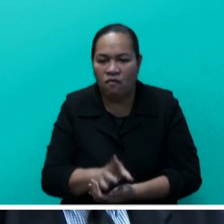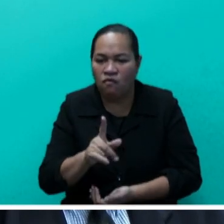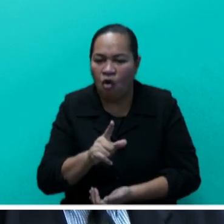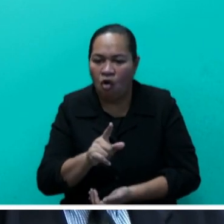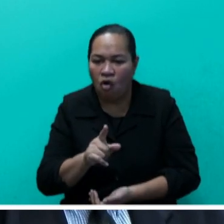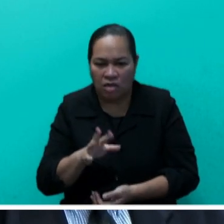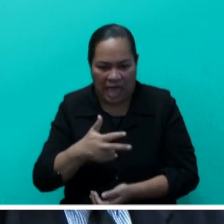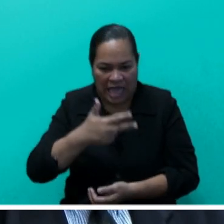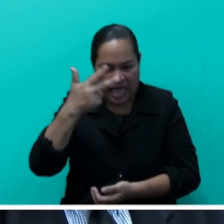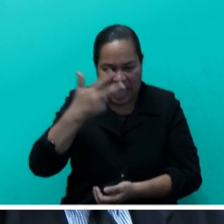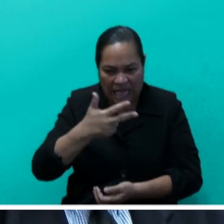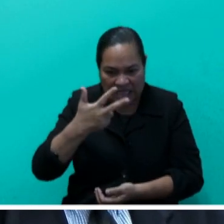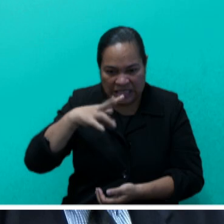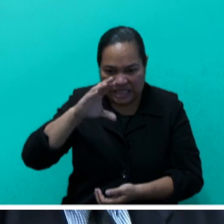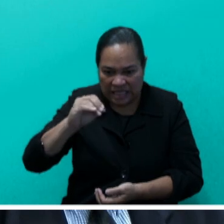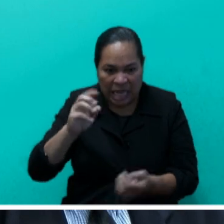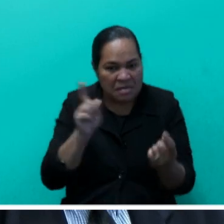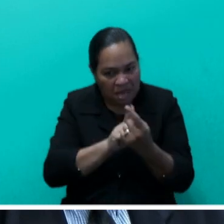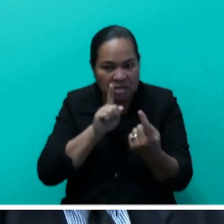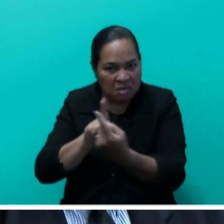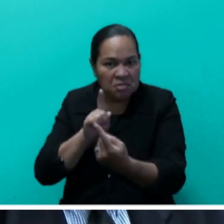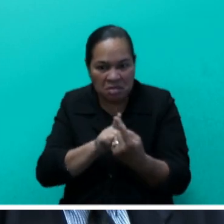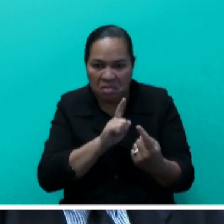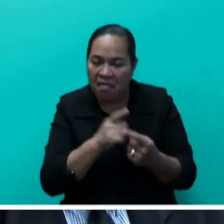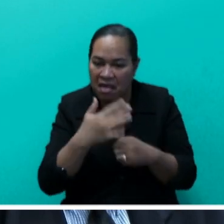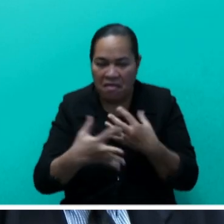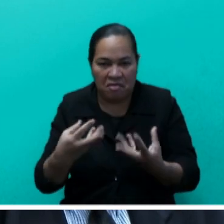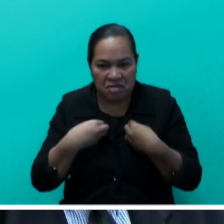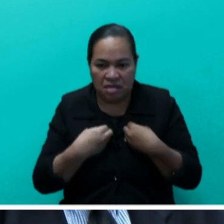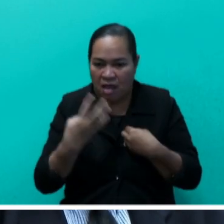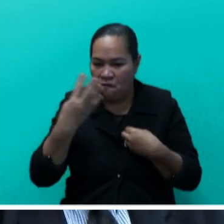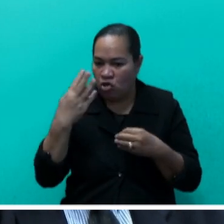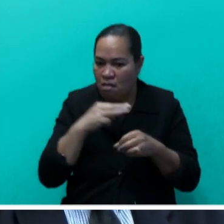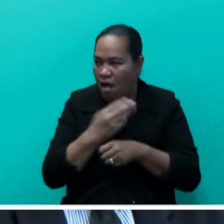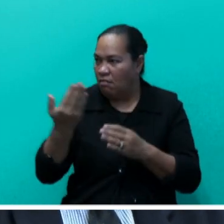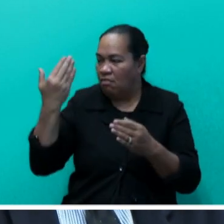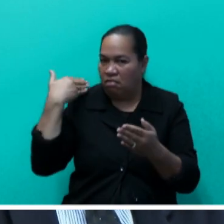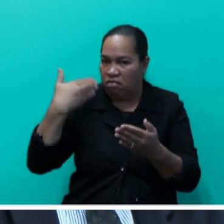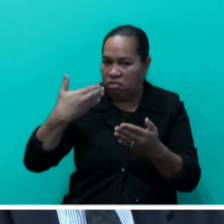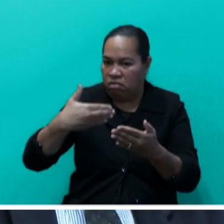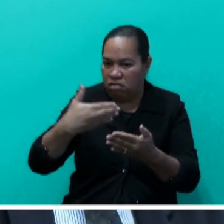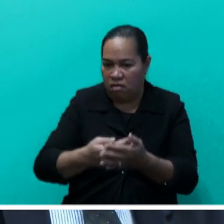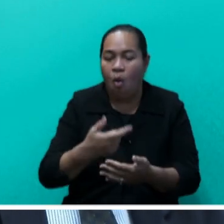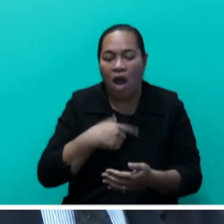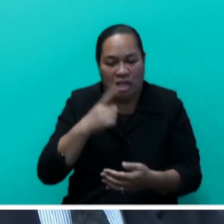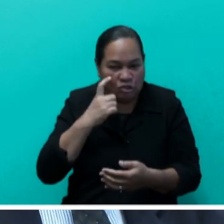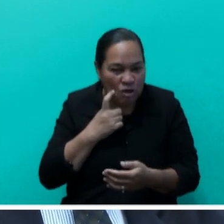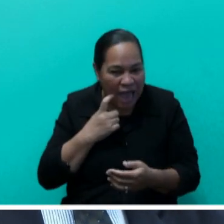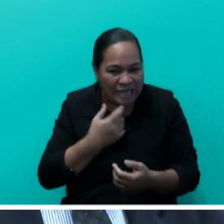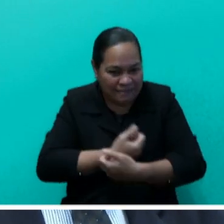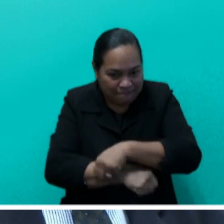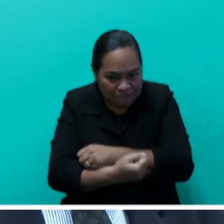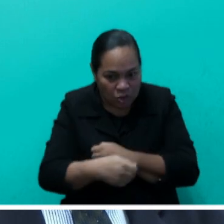over 80 meetings they have held in the last 14 months, all in an effort to get rugby on